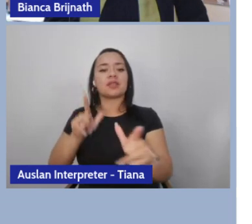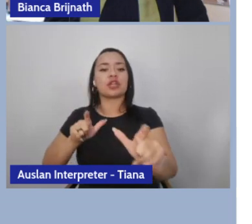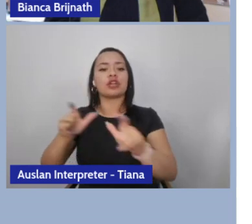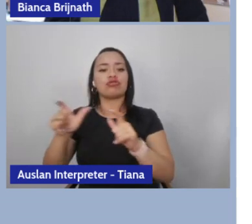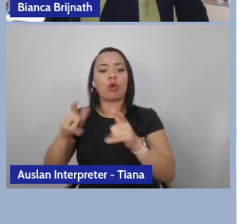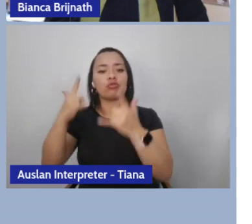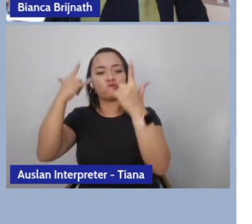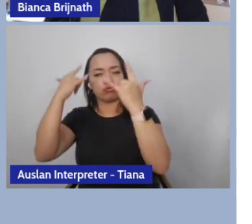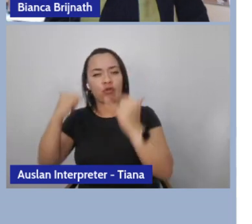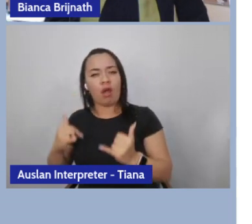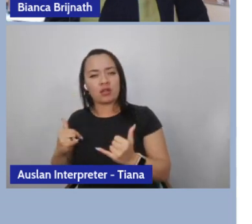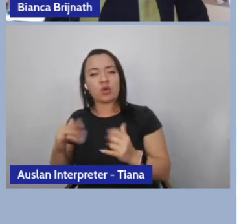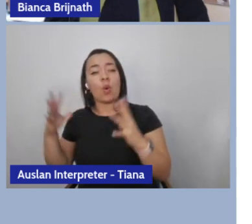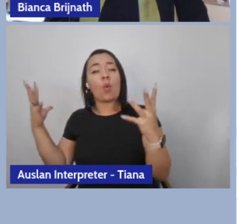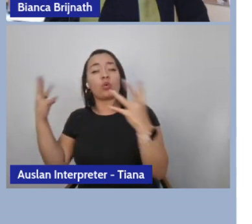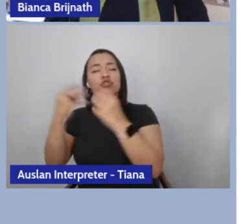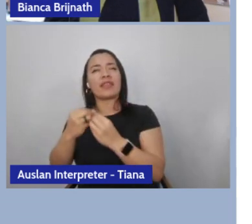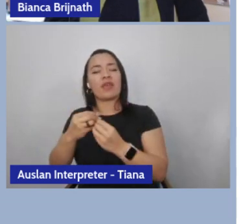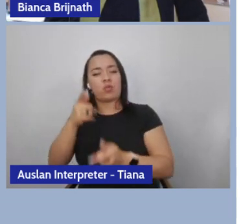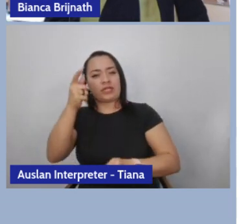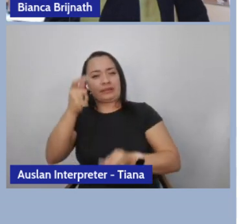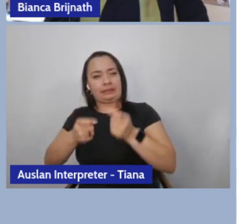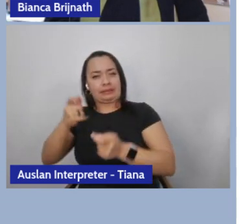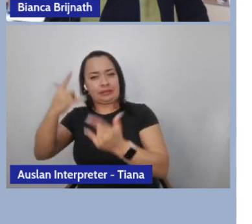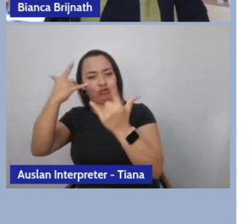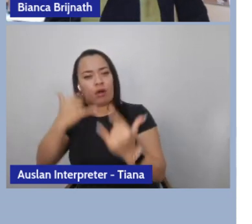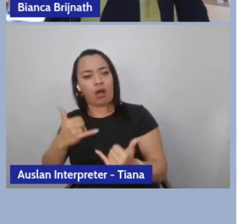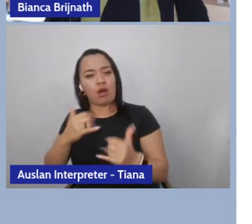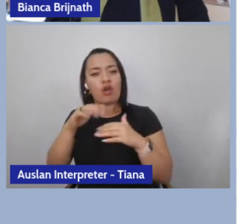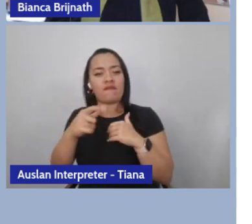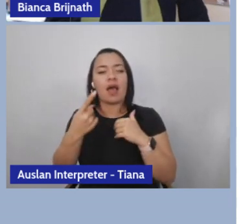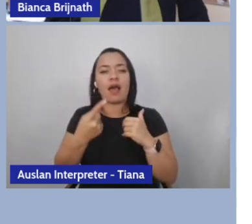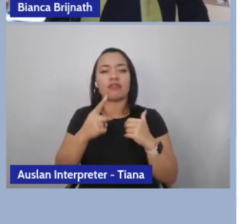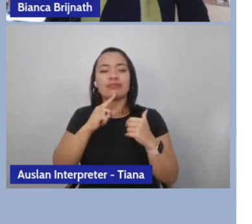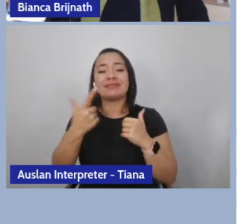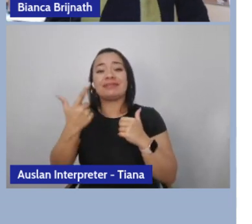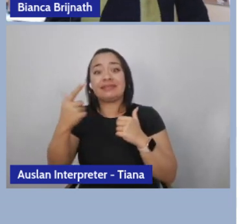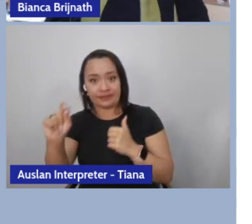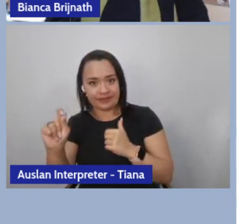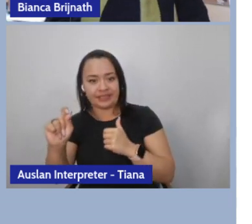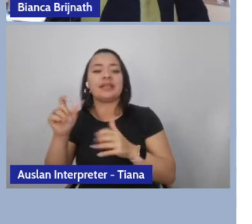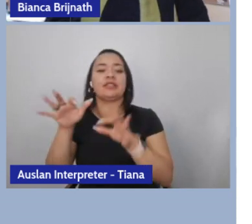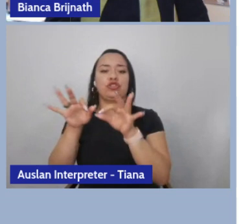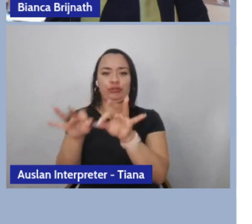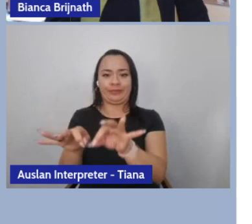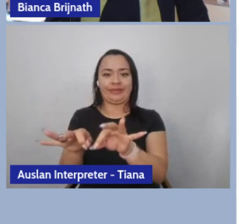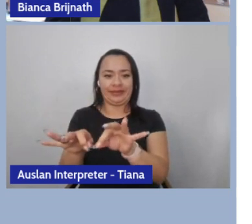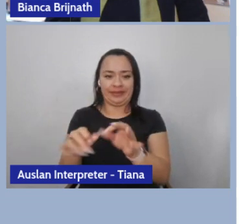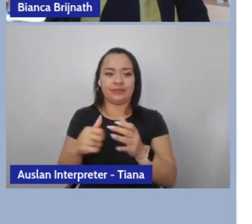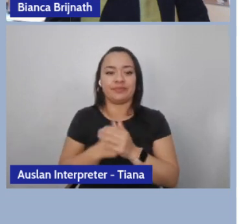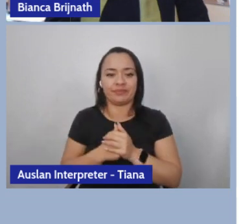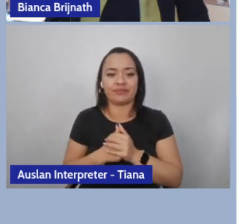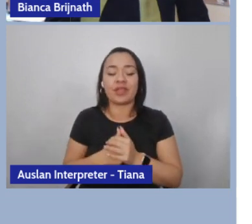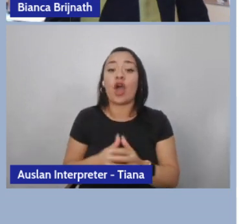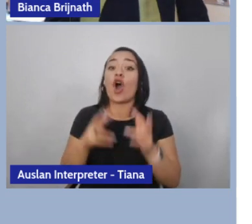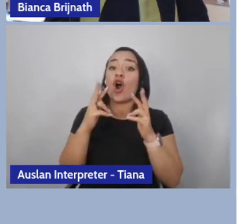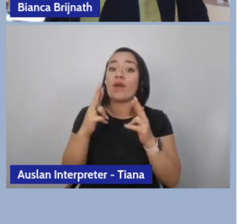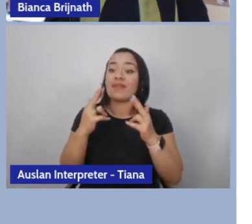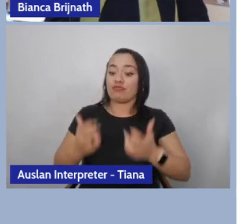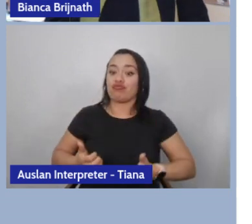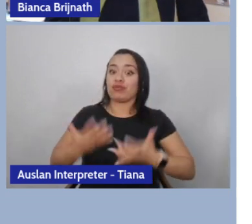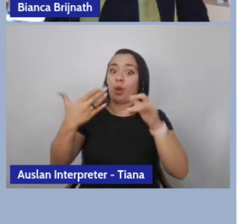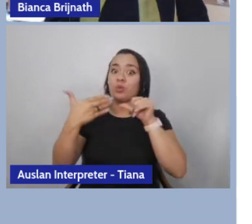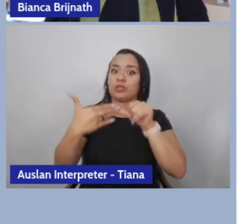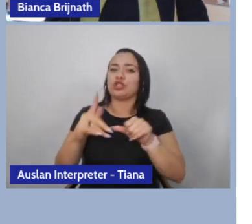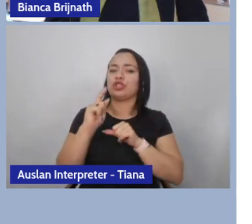127 interpreters. We're still in the thick of evaluating that data, but we will hope to have those results very, very soon. In